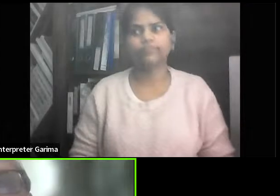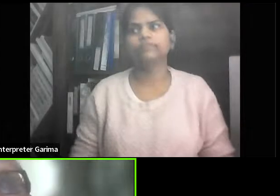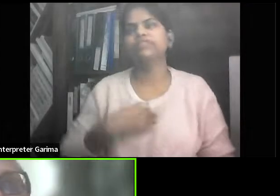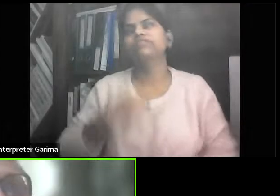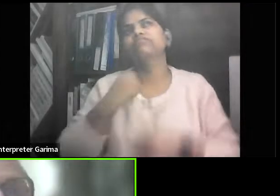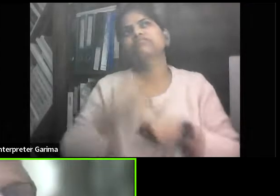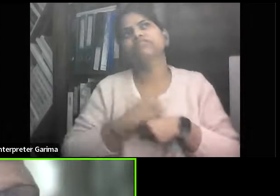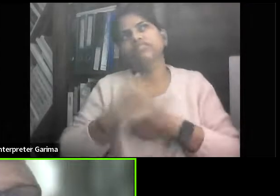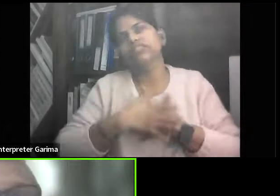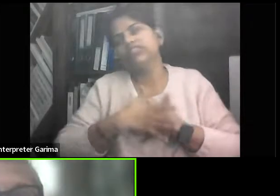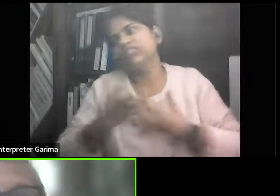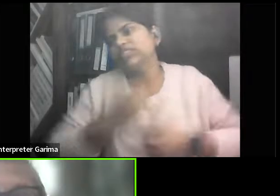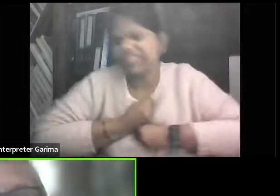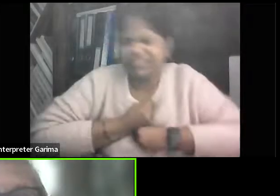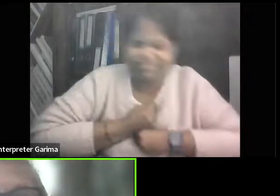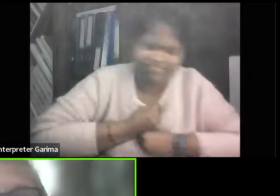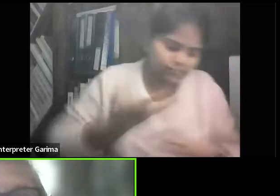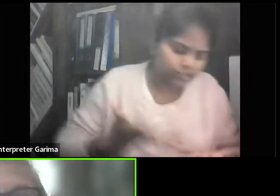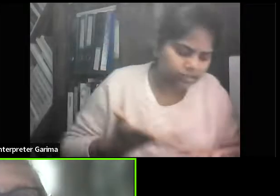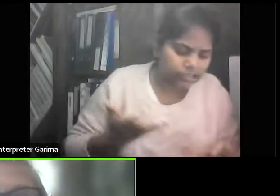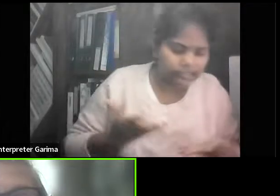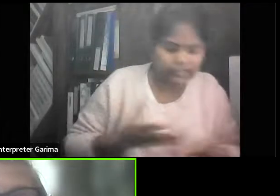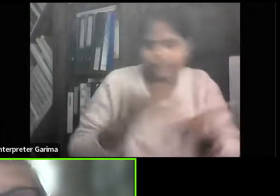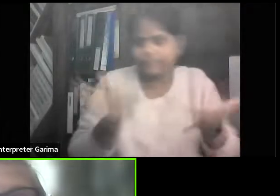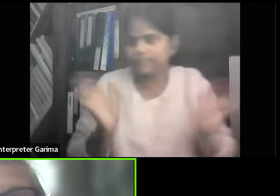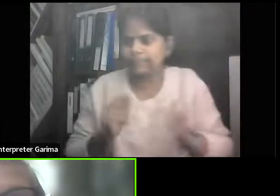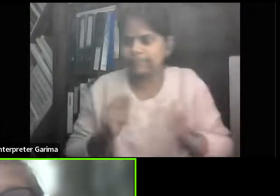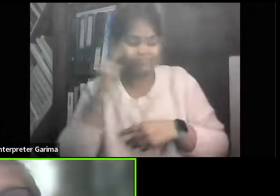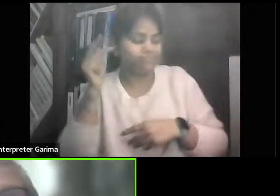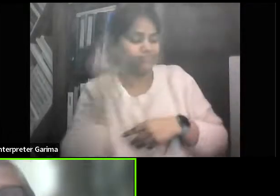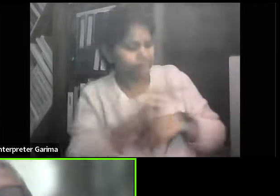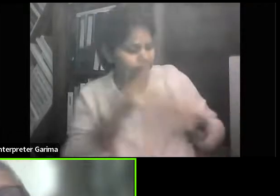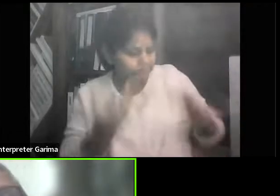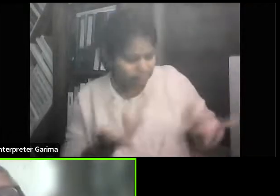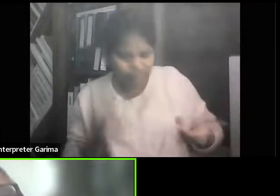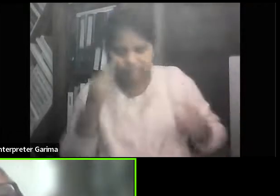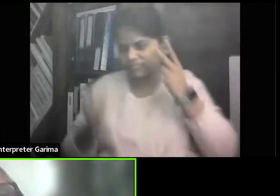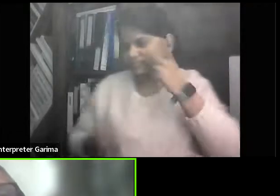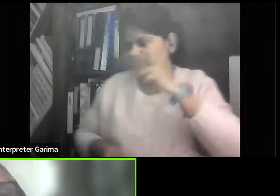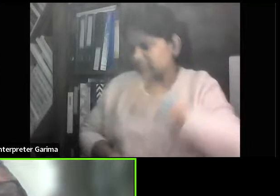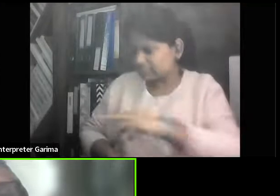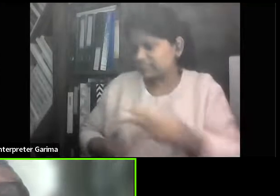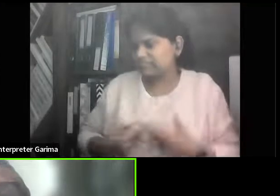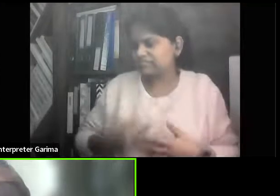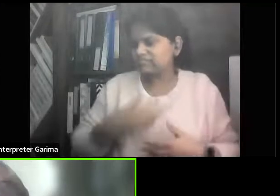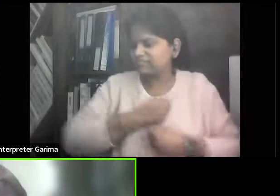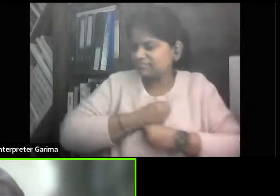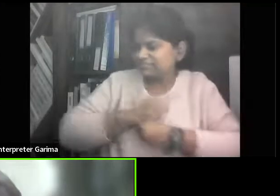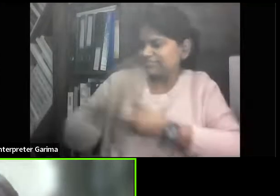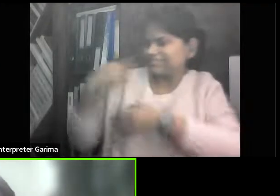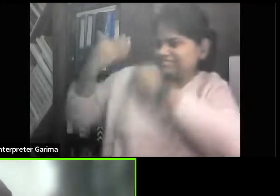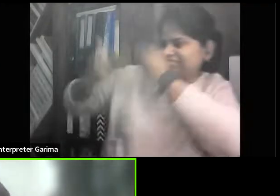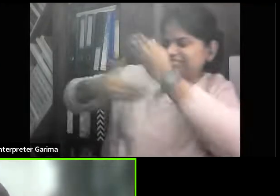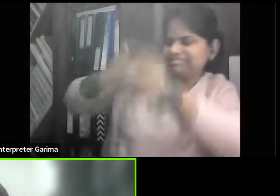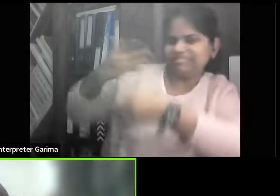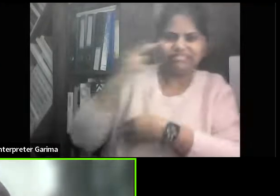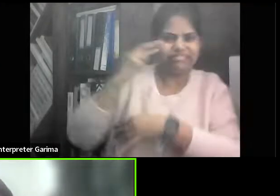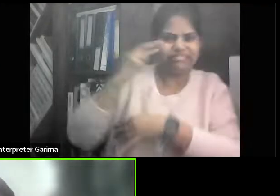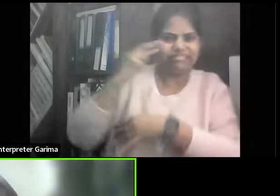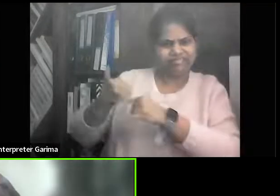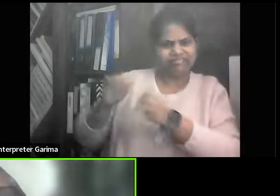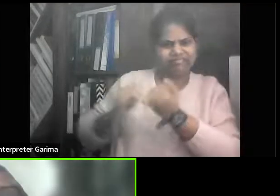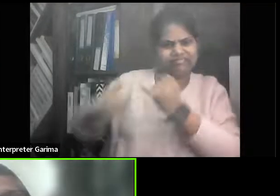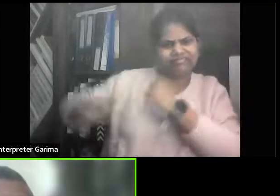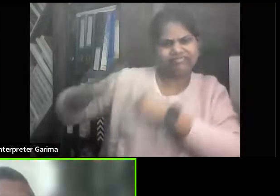explored dimensions of looking at it as a grim view of patriarchal society, or